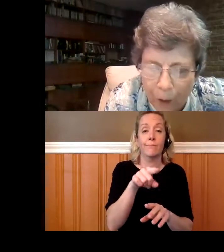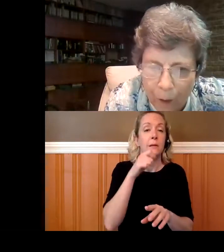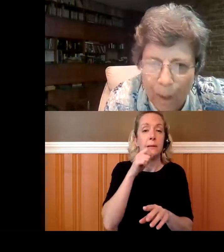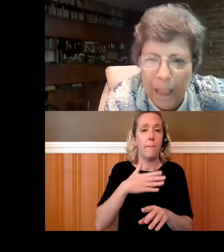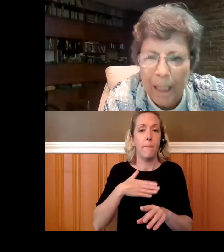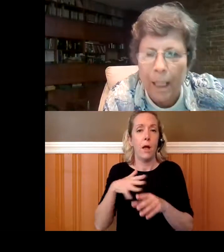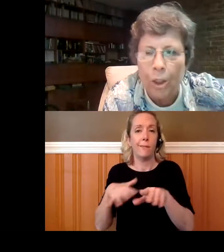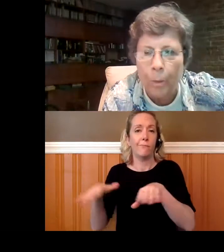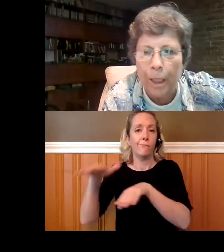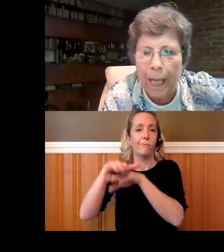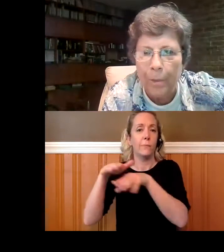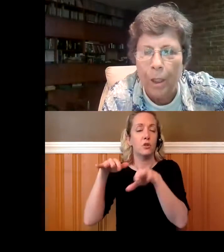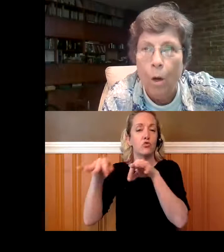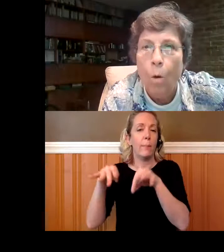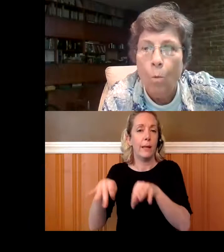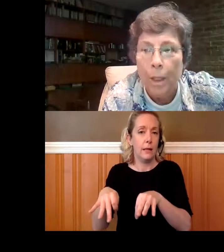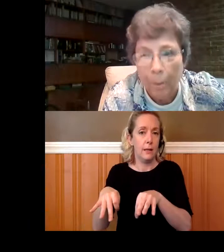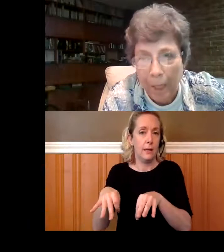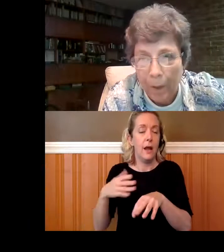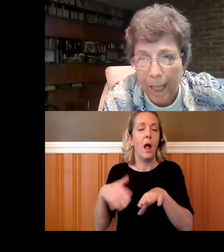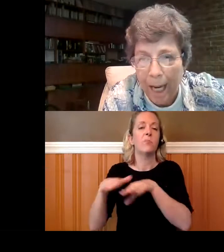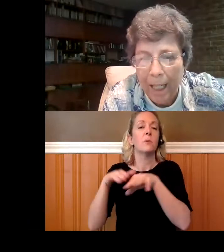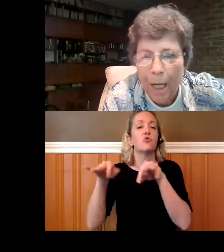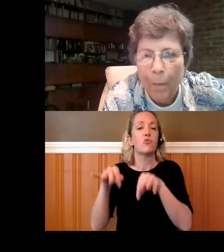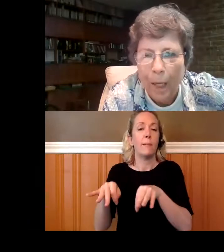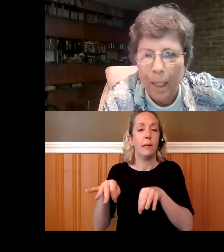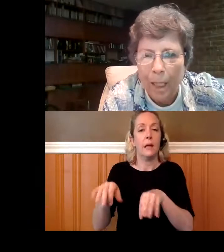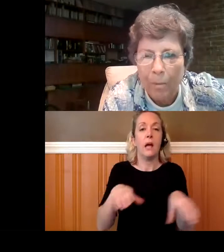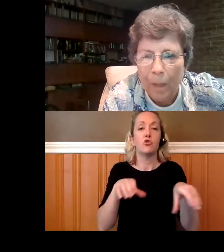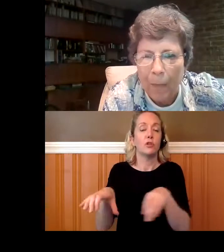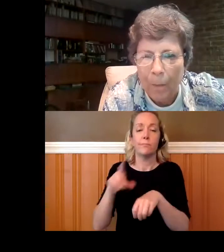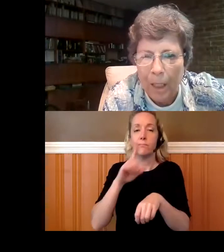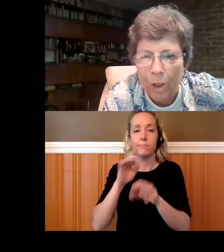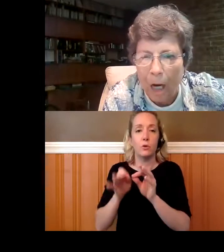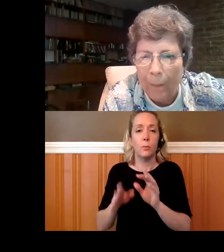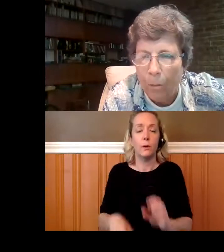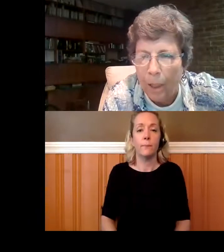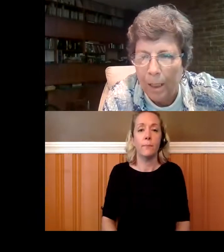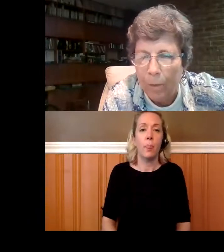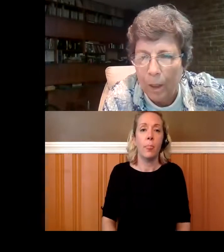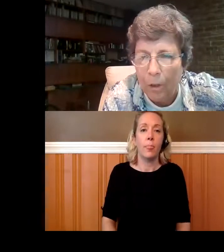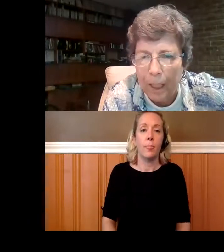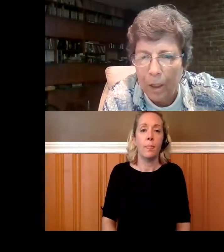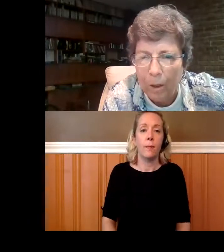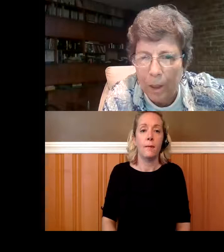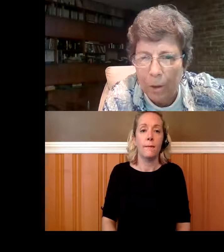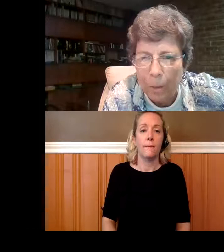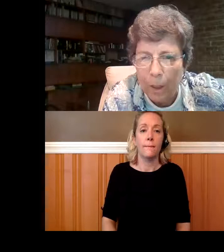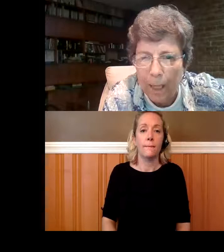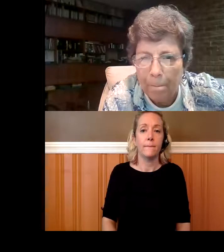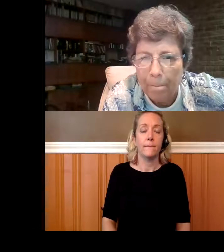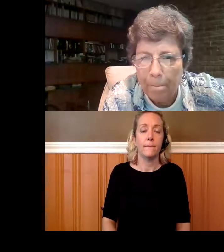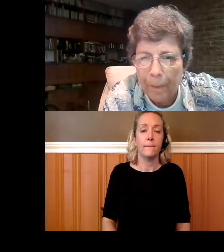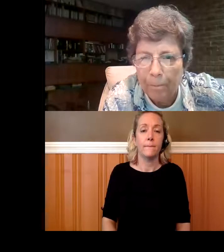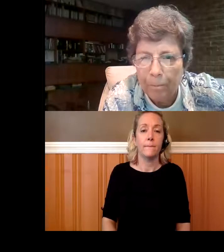but I'm going to be describing what's moving, and you don't need to interpret that. Donna, FYI, it's already 4:20 and we do have a couple